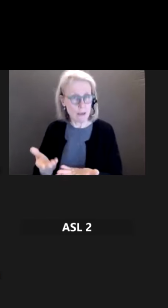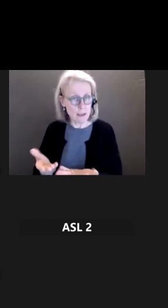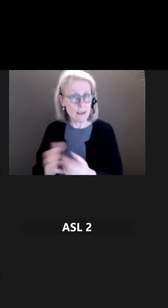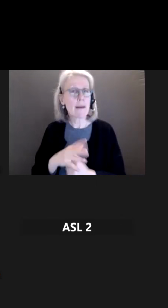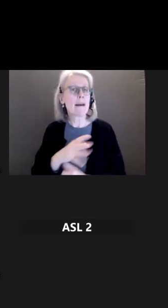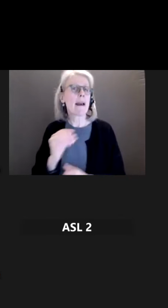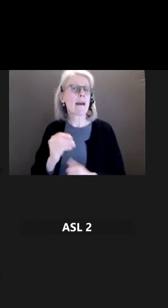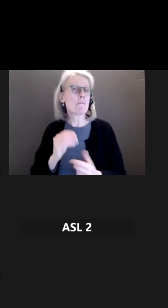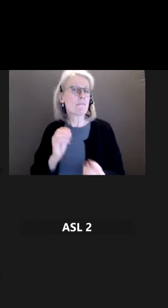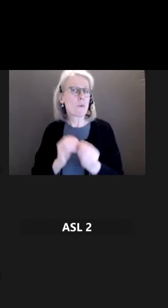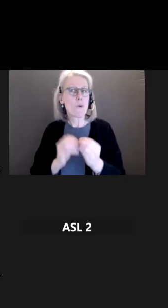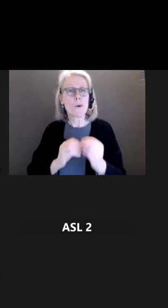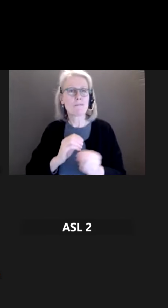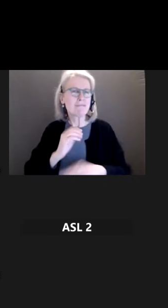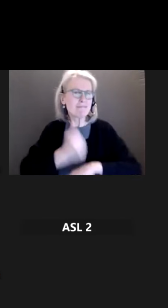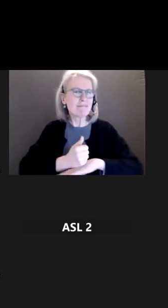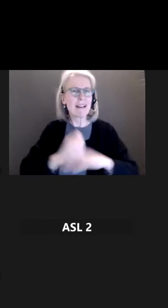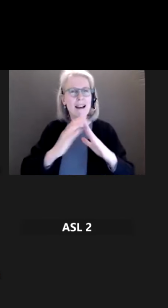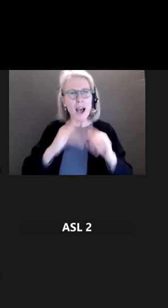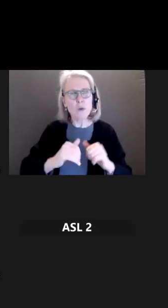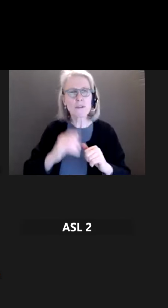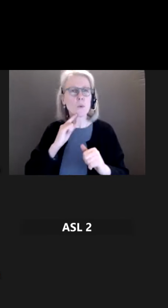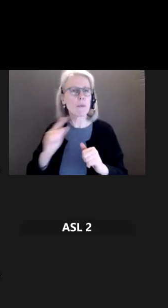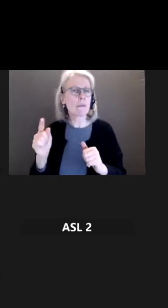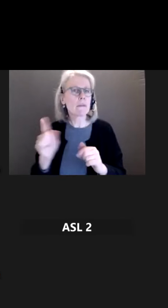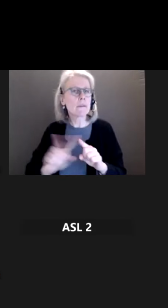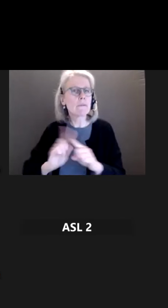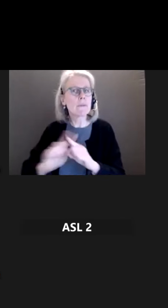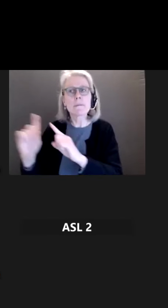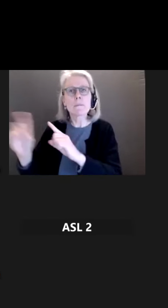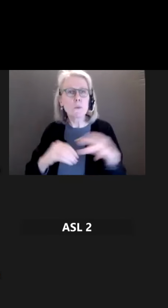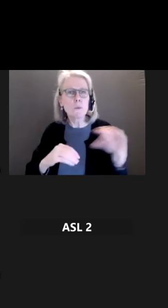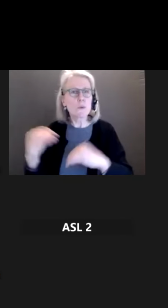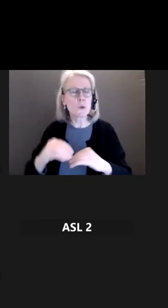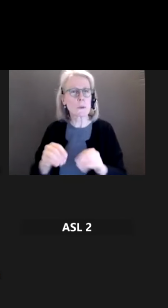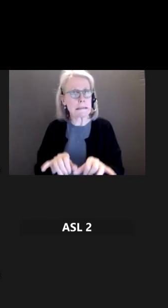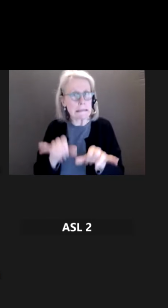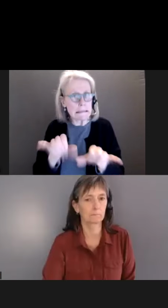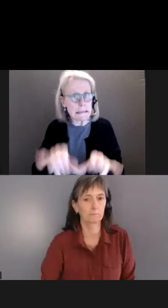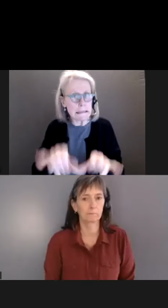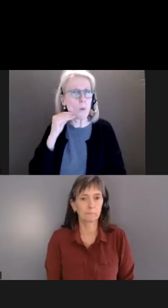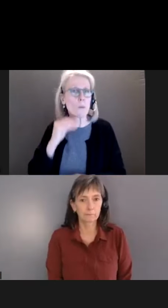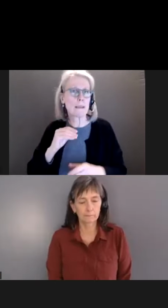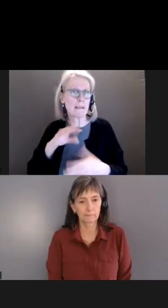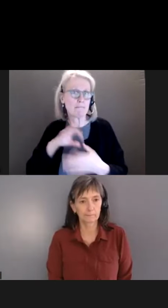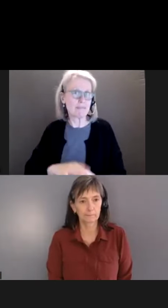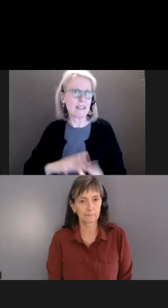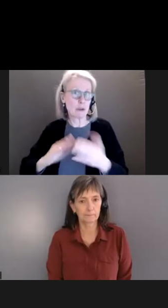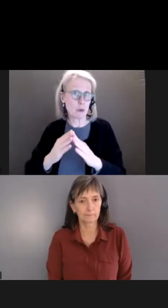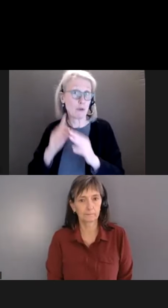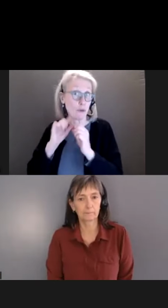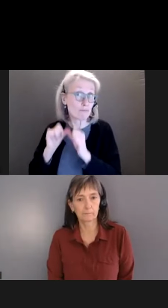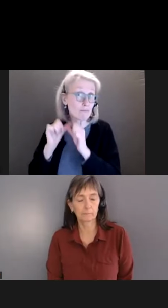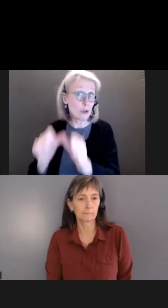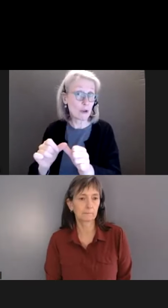supportive housing and assisted living supports to allow more people to age in their own homes and communities for longer. And